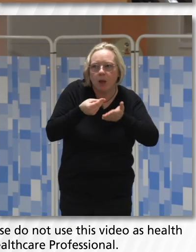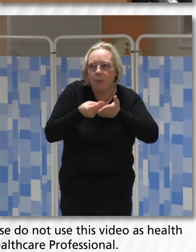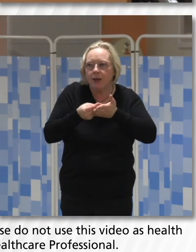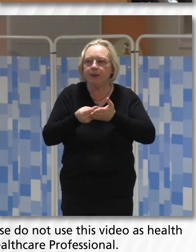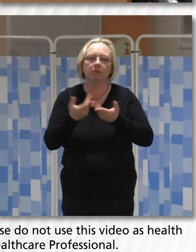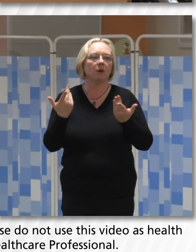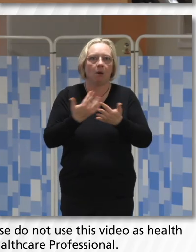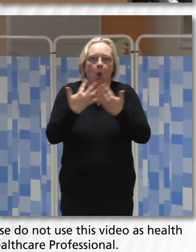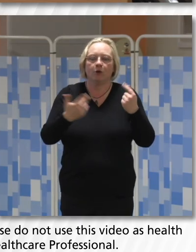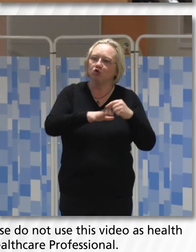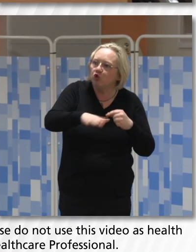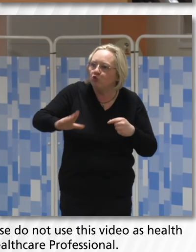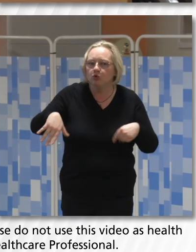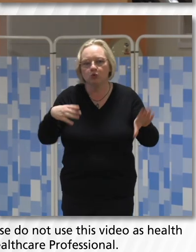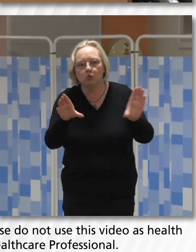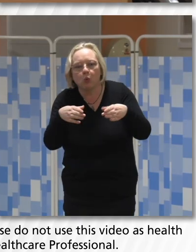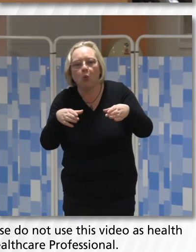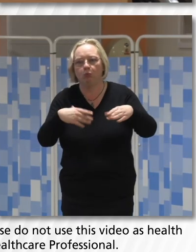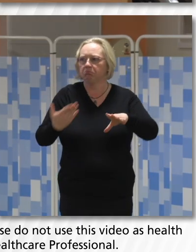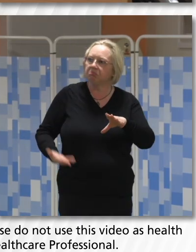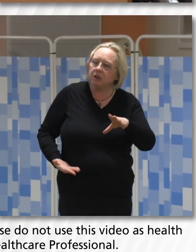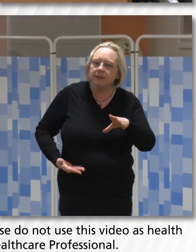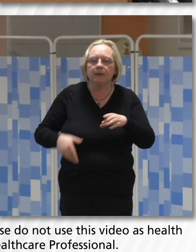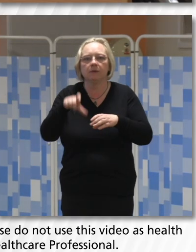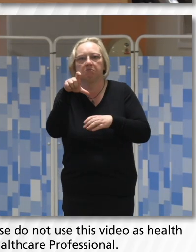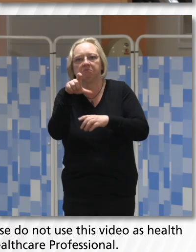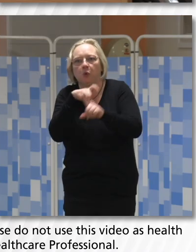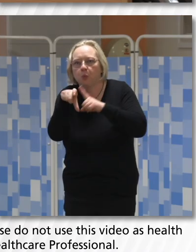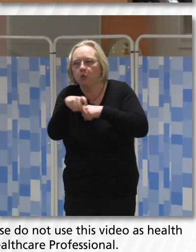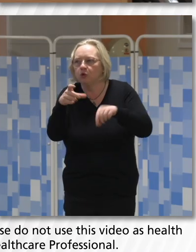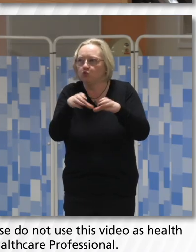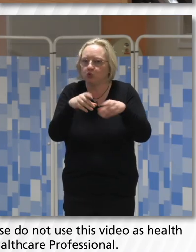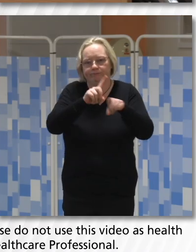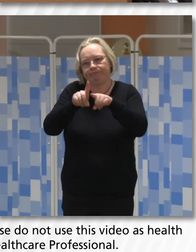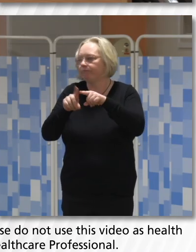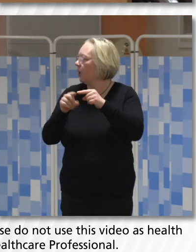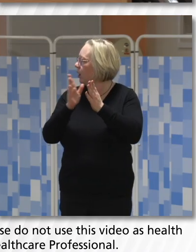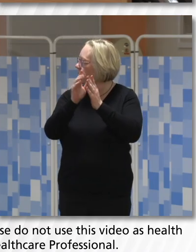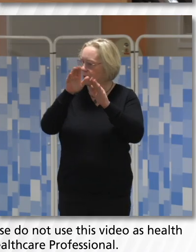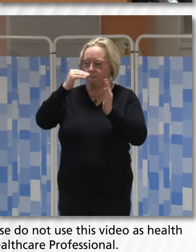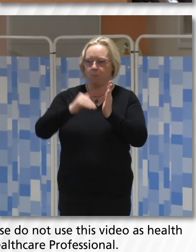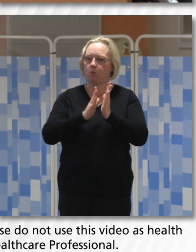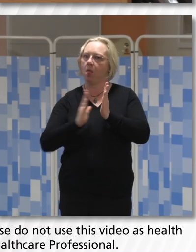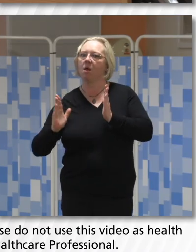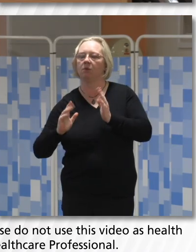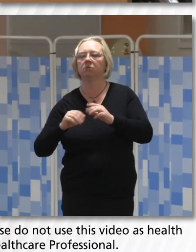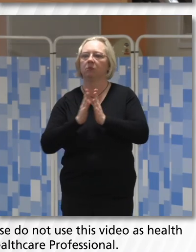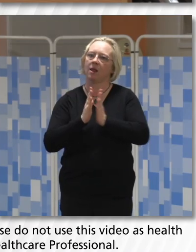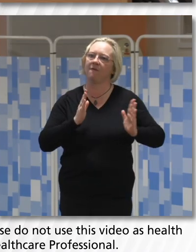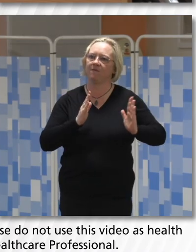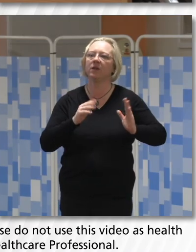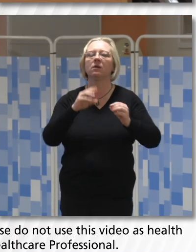of children, groups, businesses, community groups. The bottom left, there were an organisation called Belper Beats. They